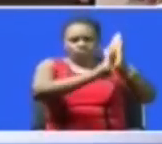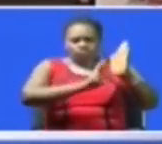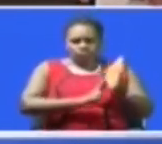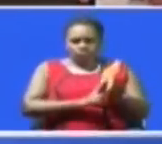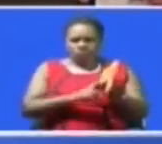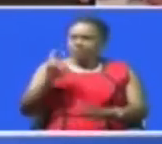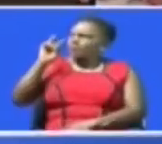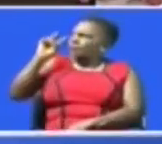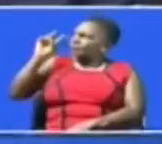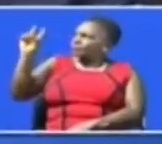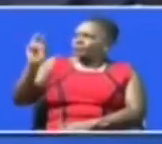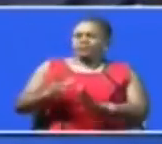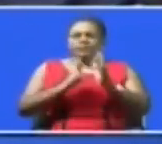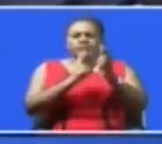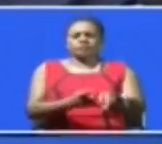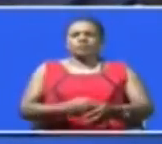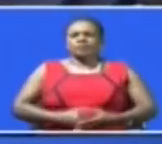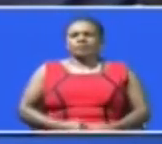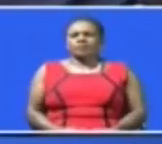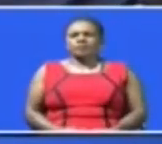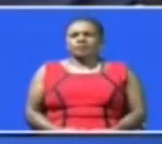guidelines. Let's take a look at that report.